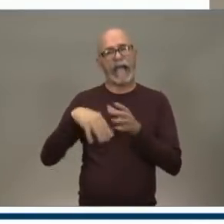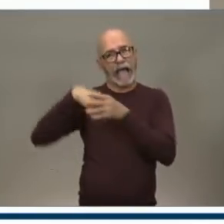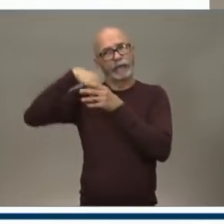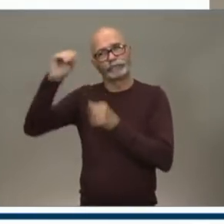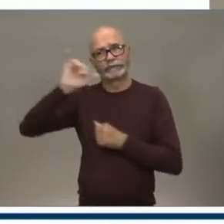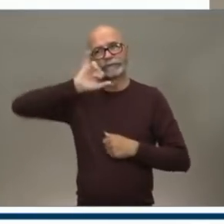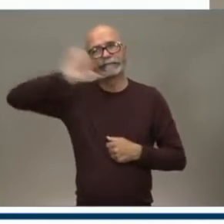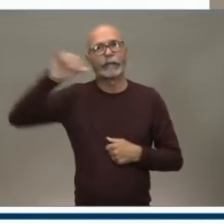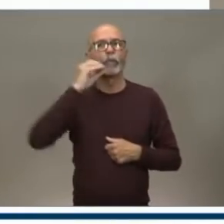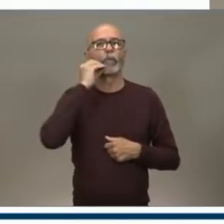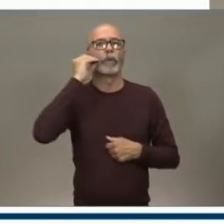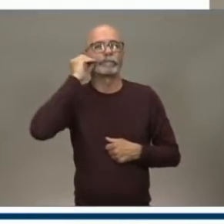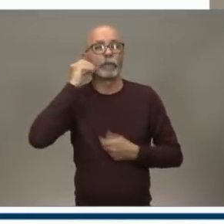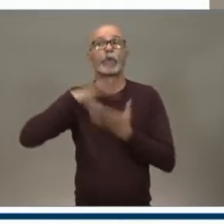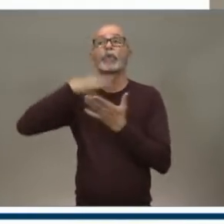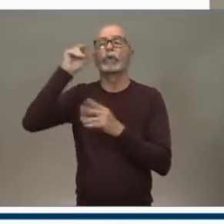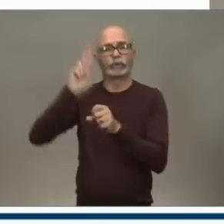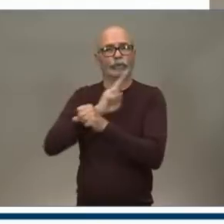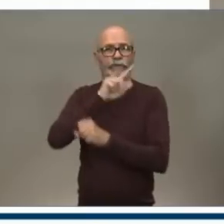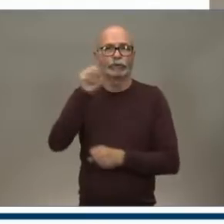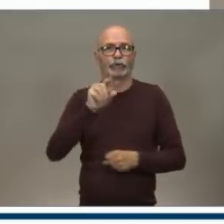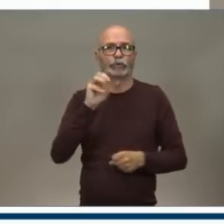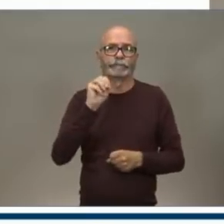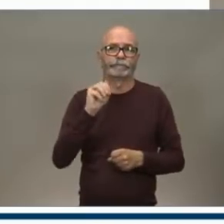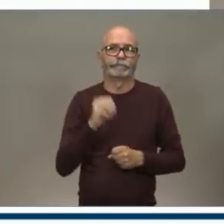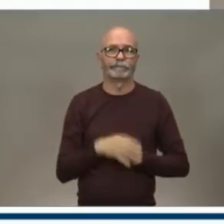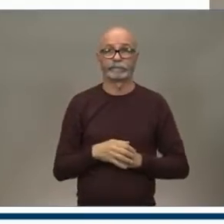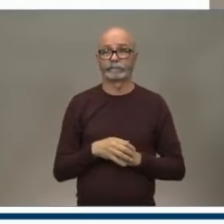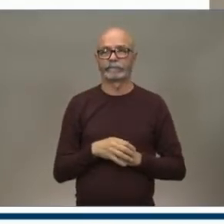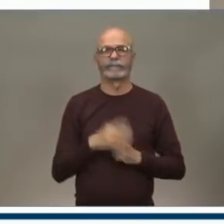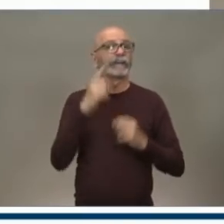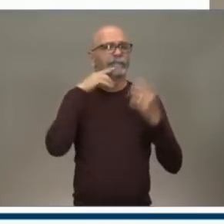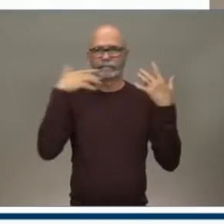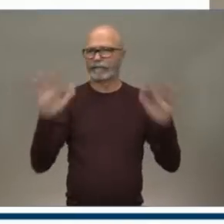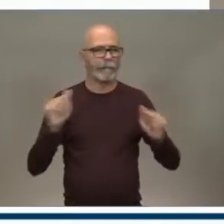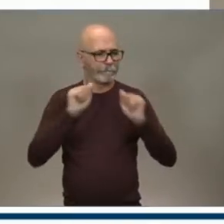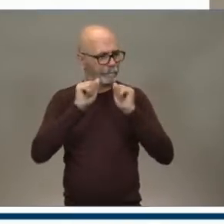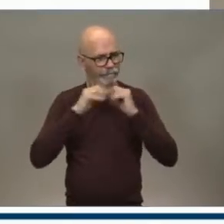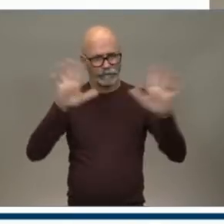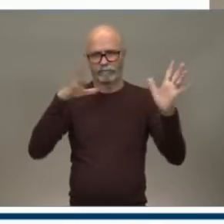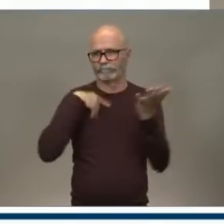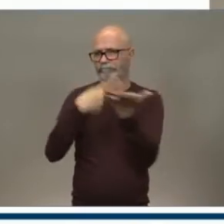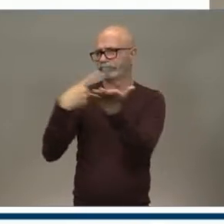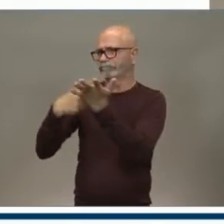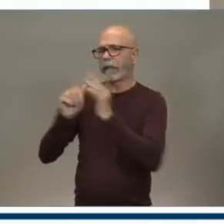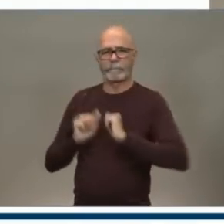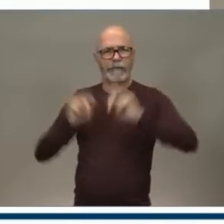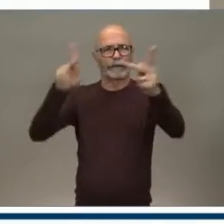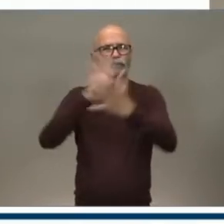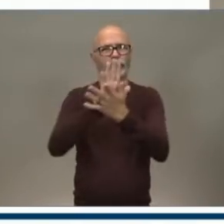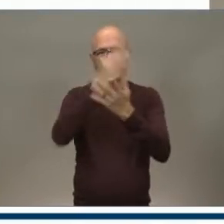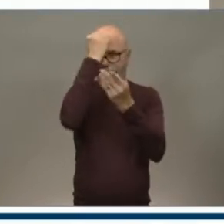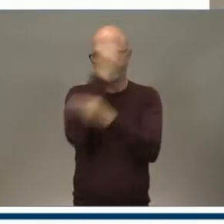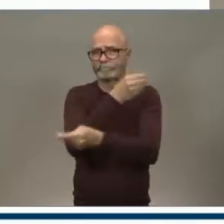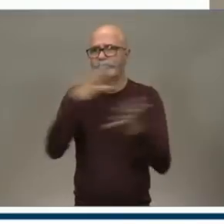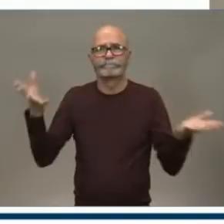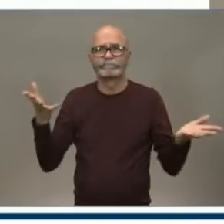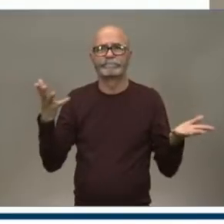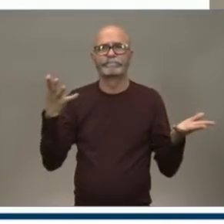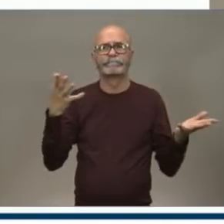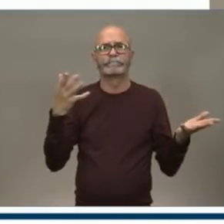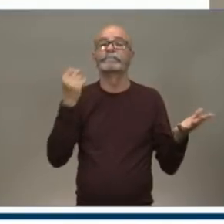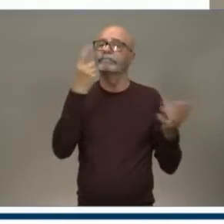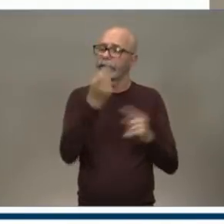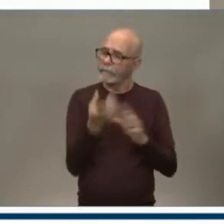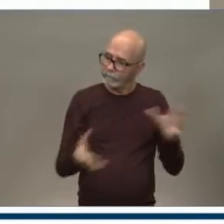the return to school plan, and then ultimately we can go to everybody virtually. When